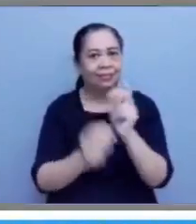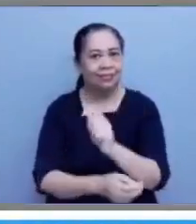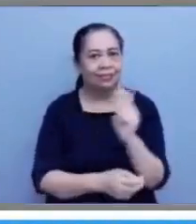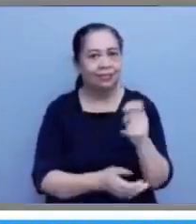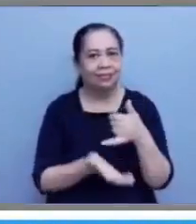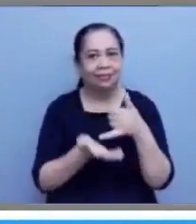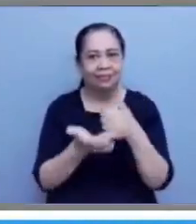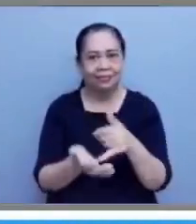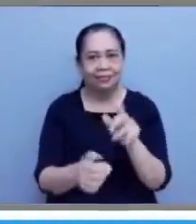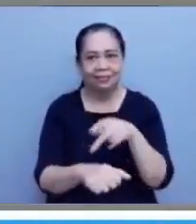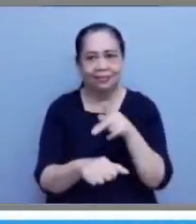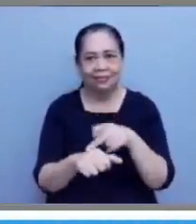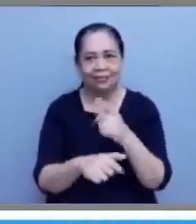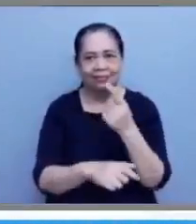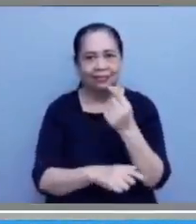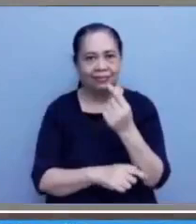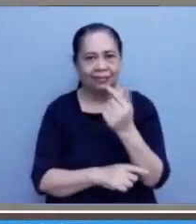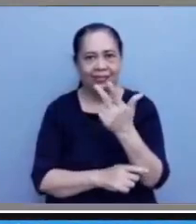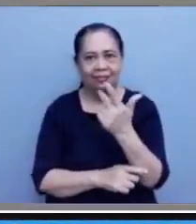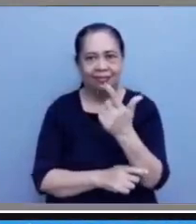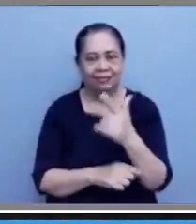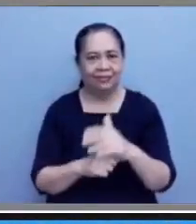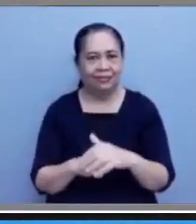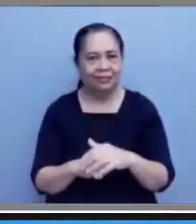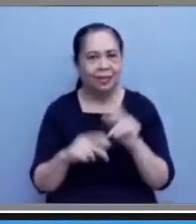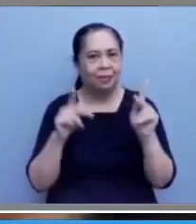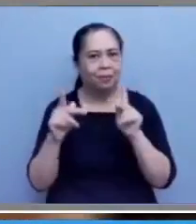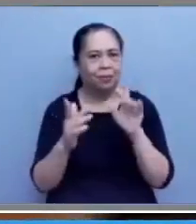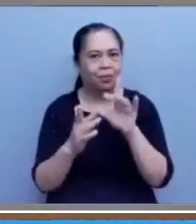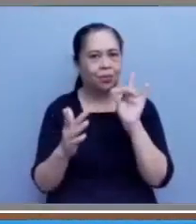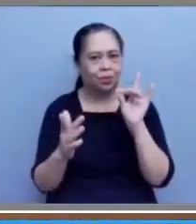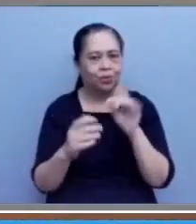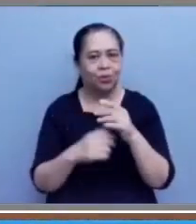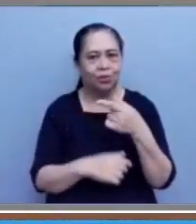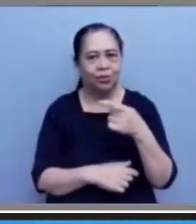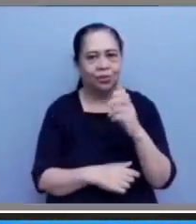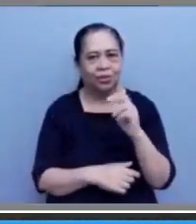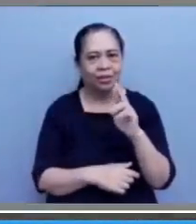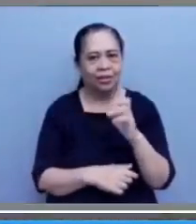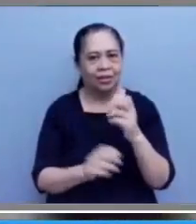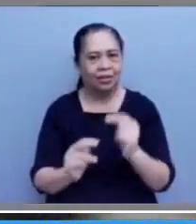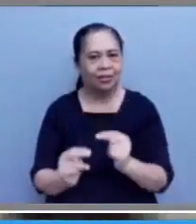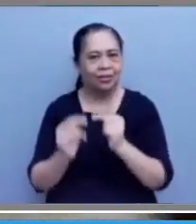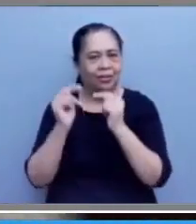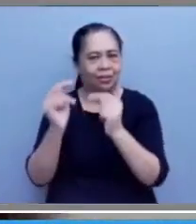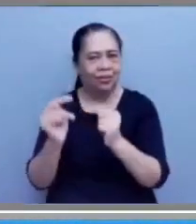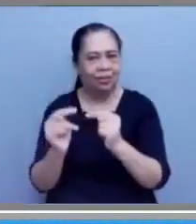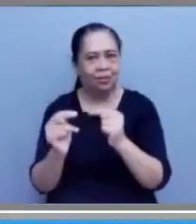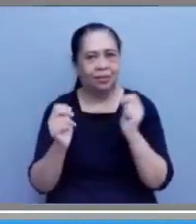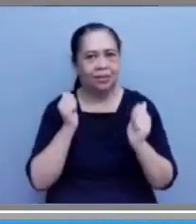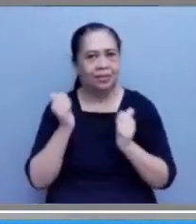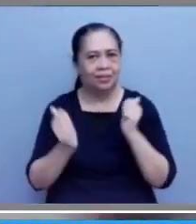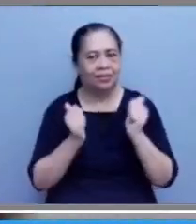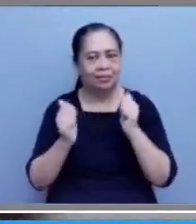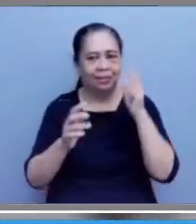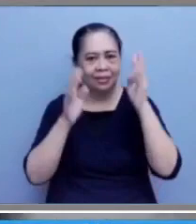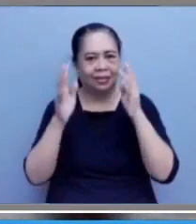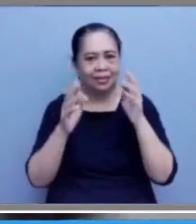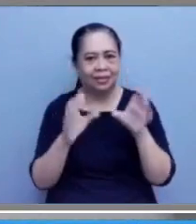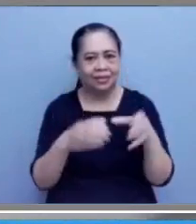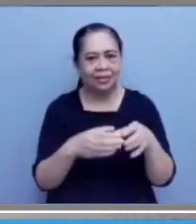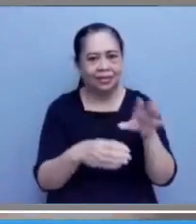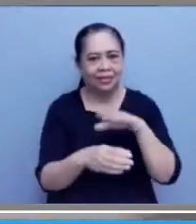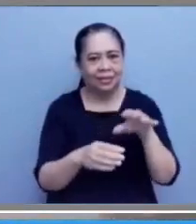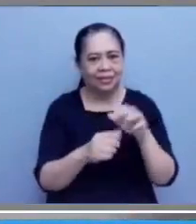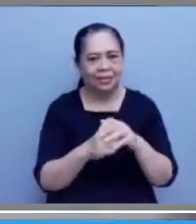Philippines 2023. Sa People's Choice genre, nominated sa Celebrity Creator of the Year category si Kapuso drama